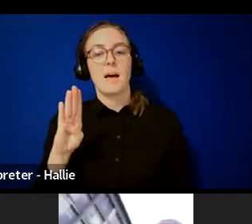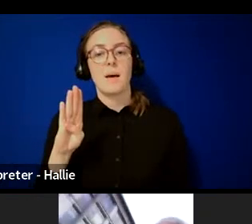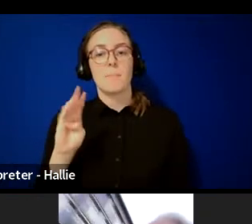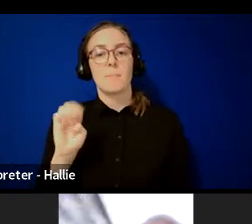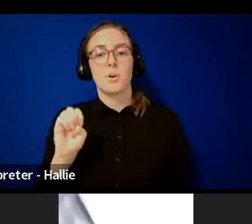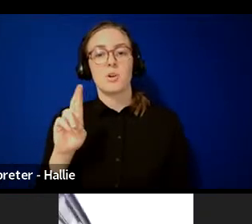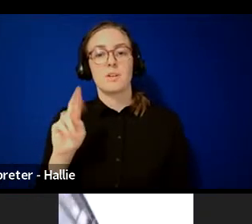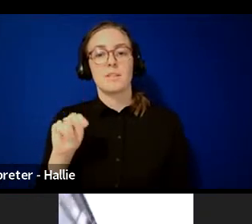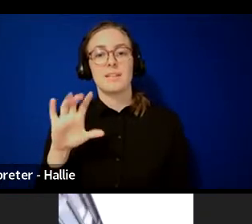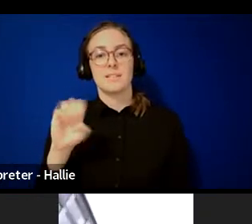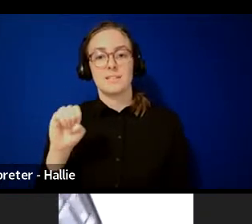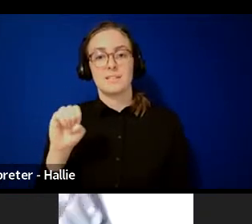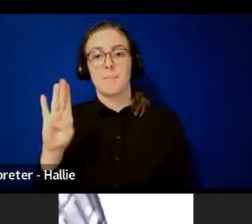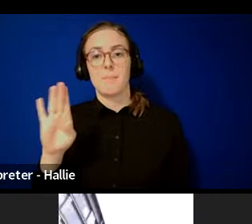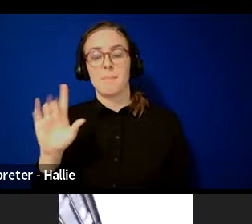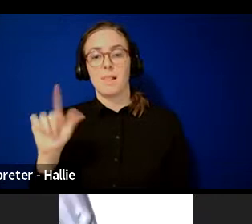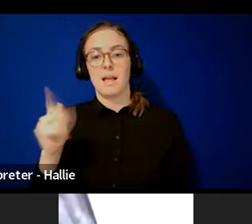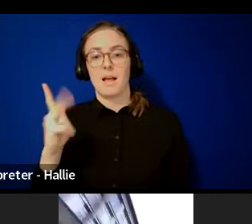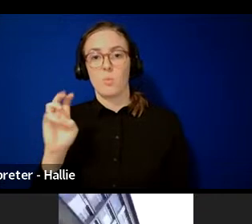I just want to piggyback on what